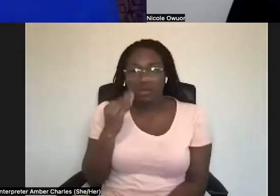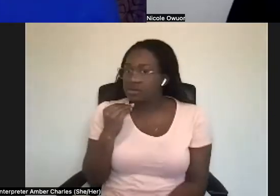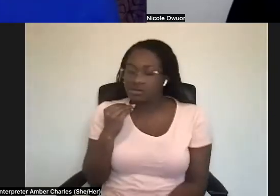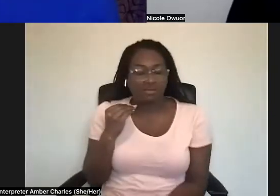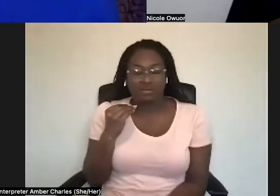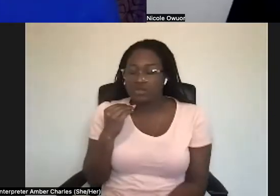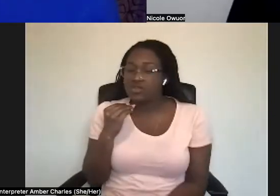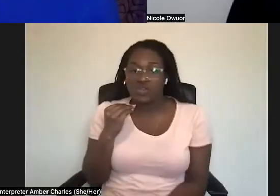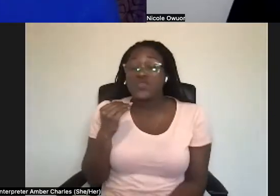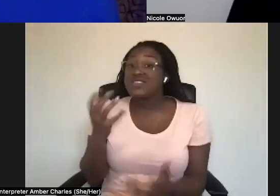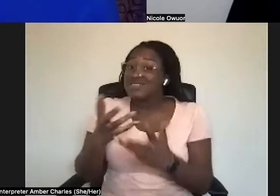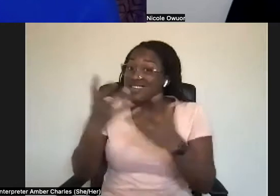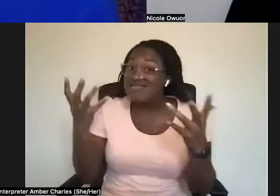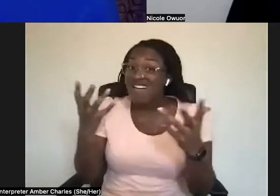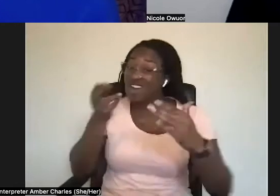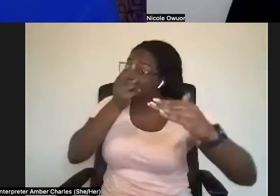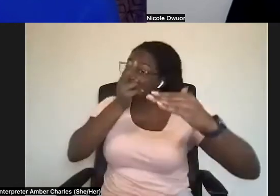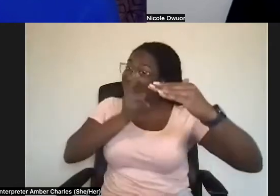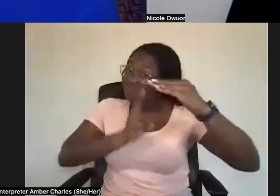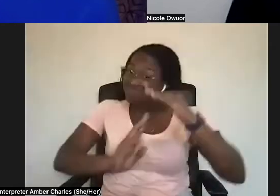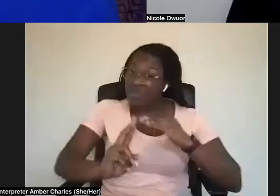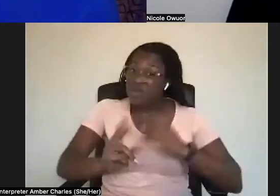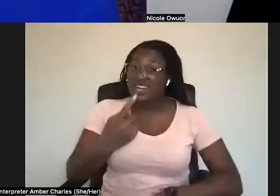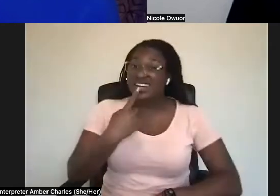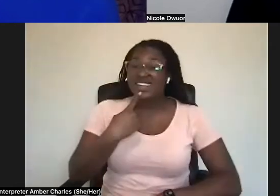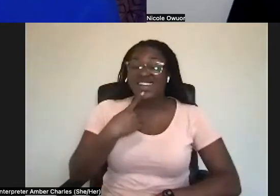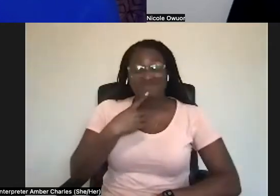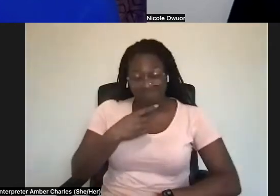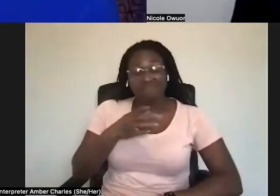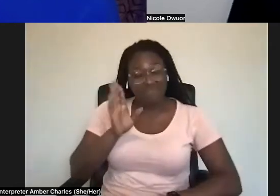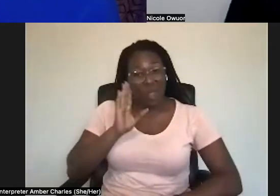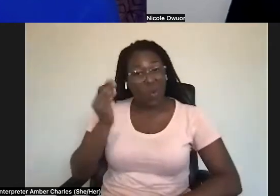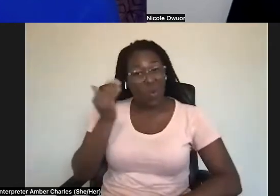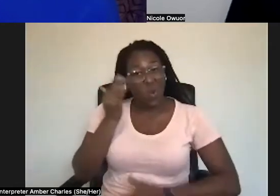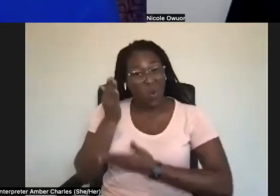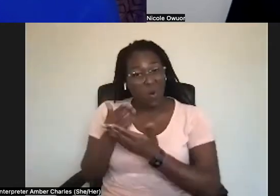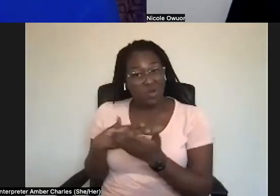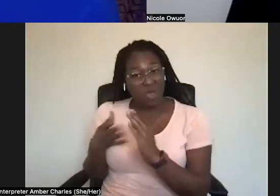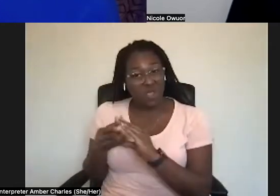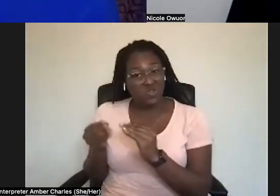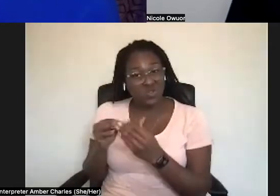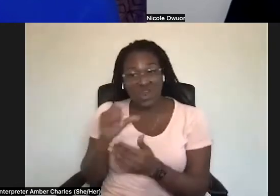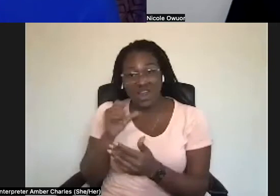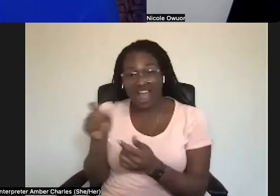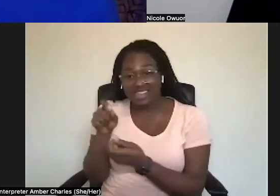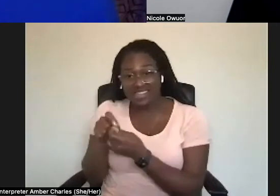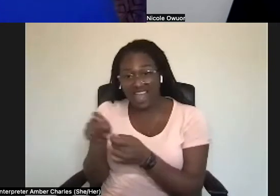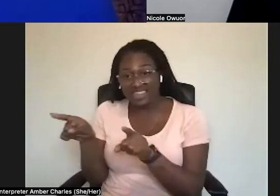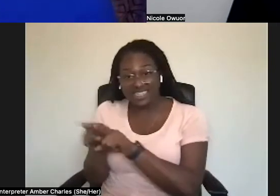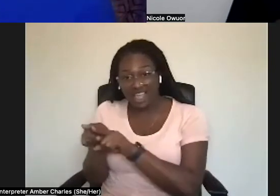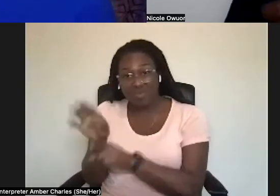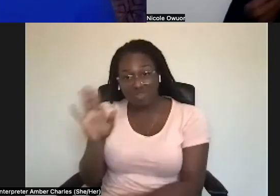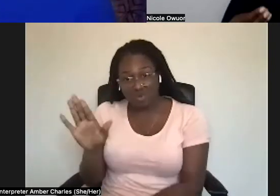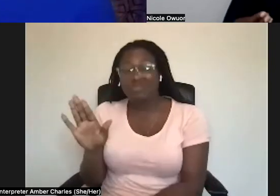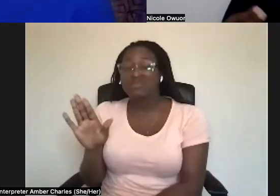humility to say, I know that there's going to be parts of my story that do not align with yours. There are going to be